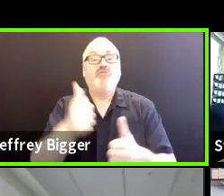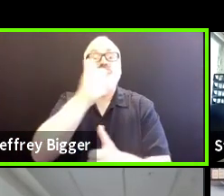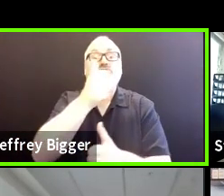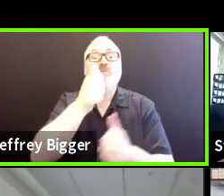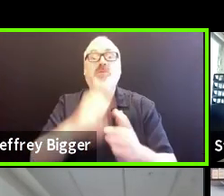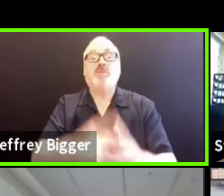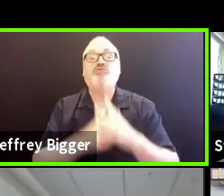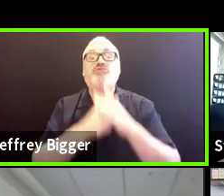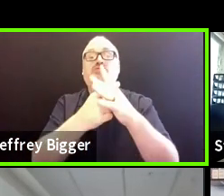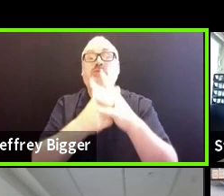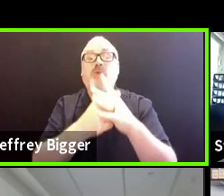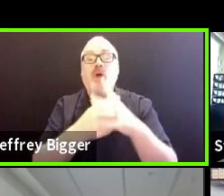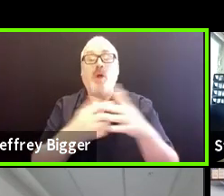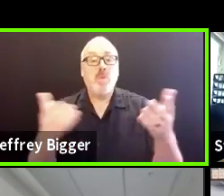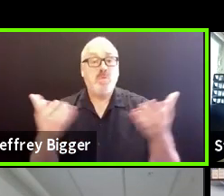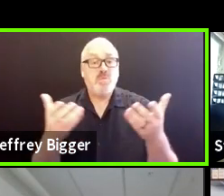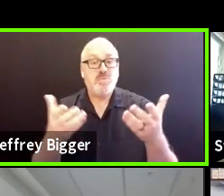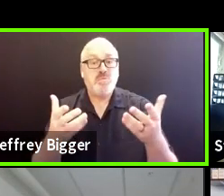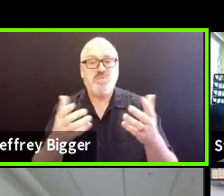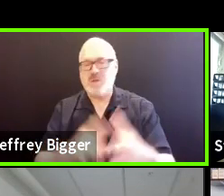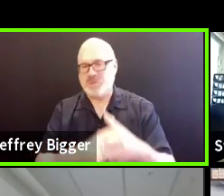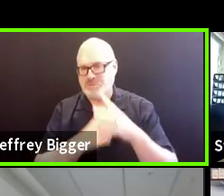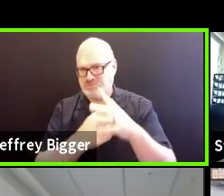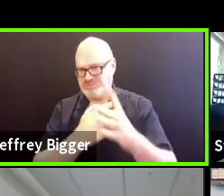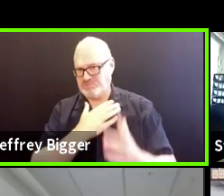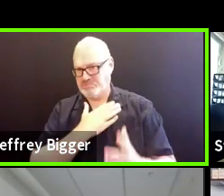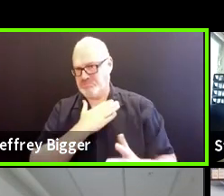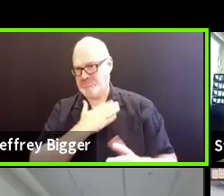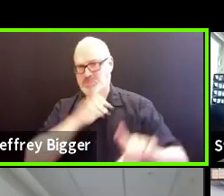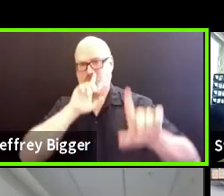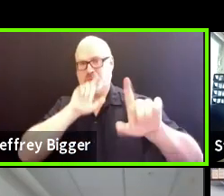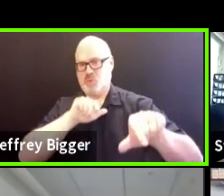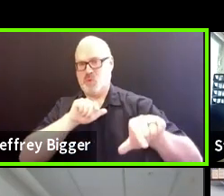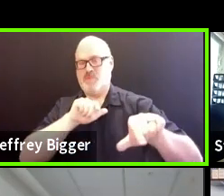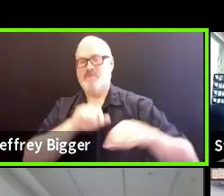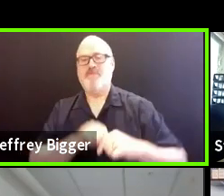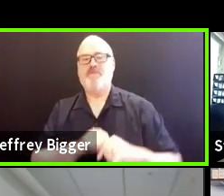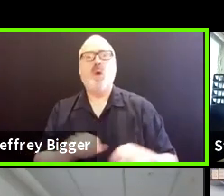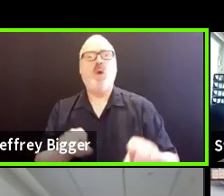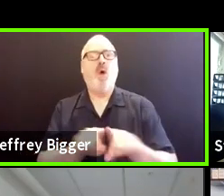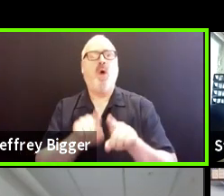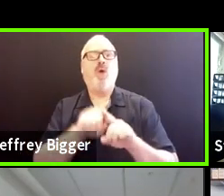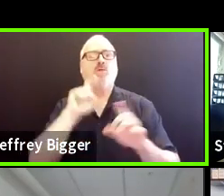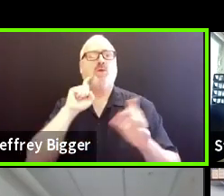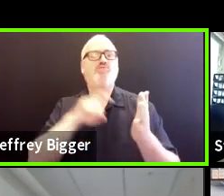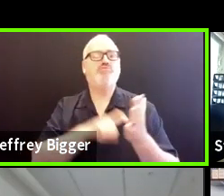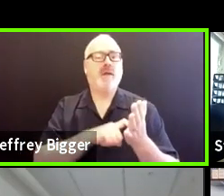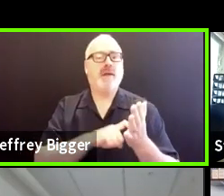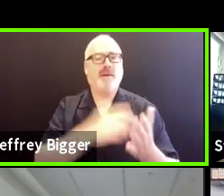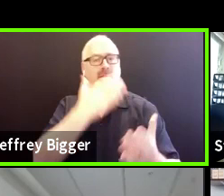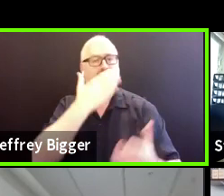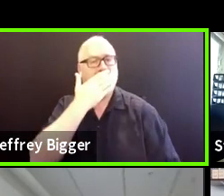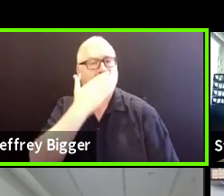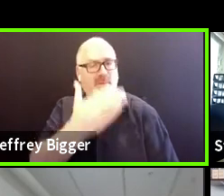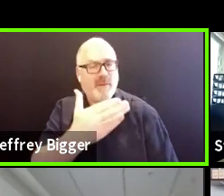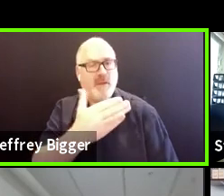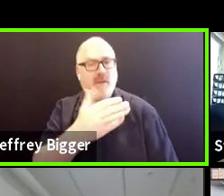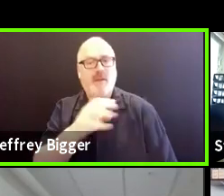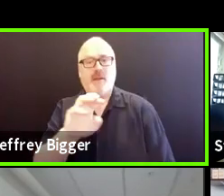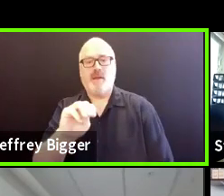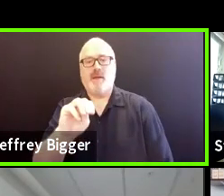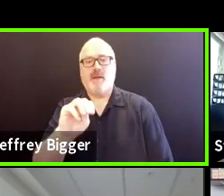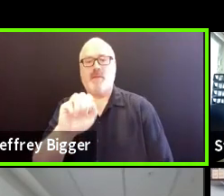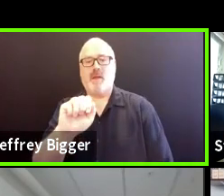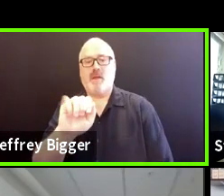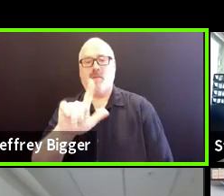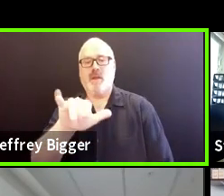start by beginning my report and also recognizing and thanking Malika Michelle Fuller and